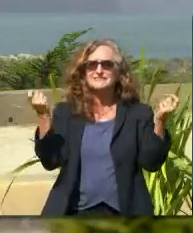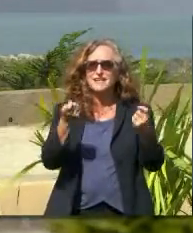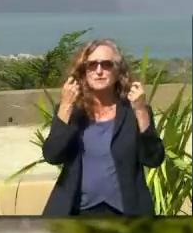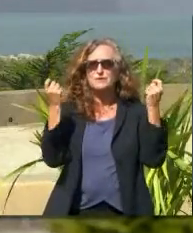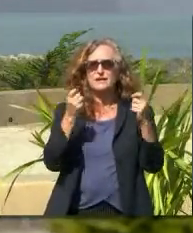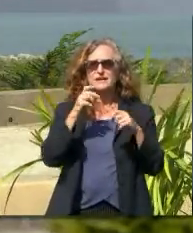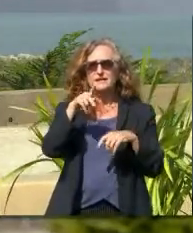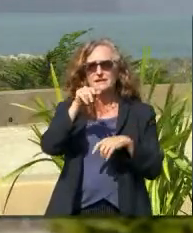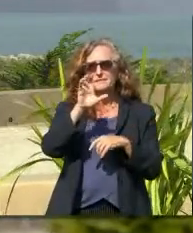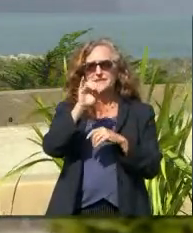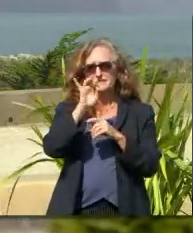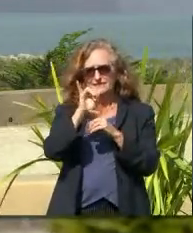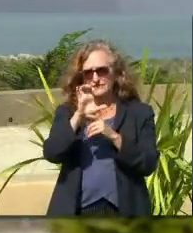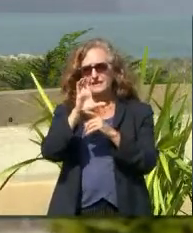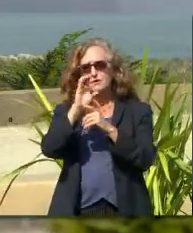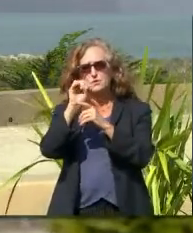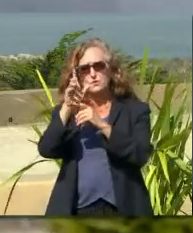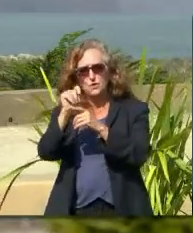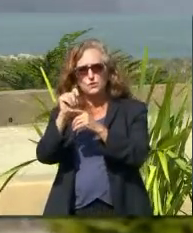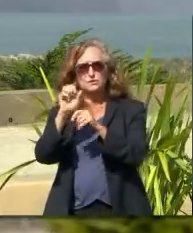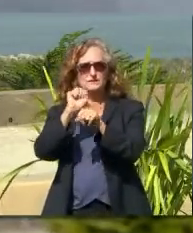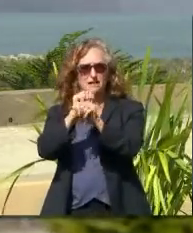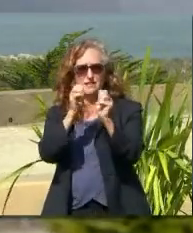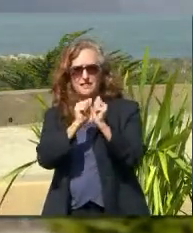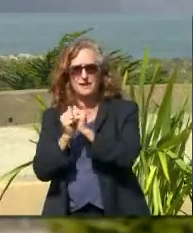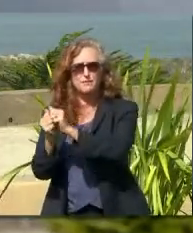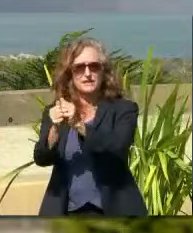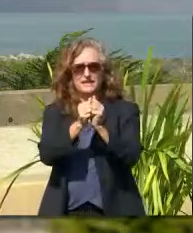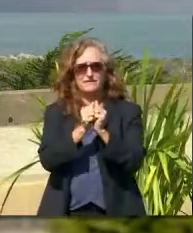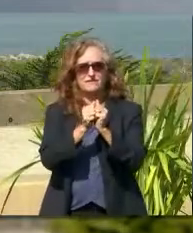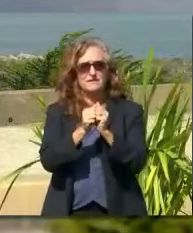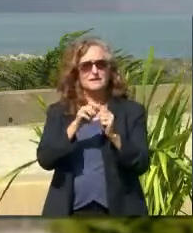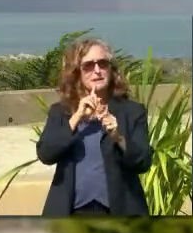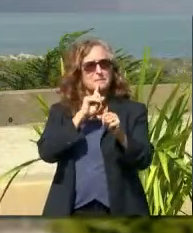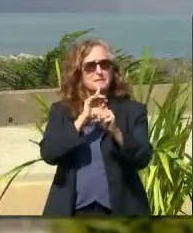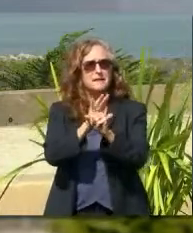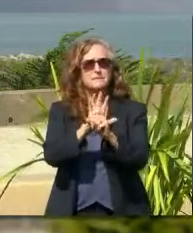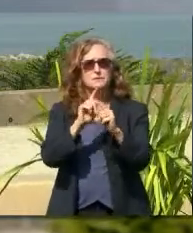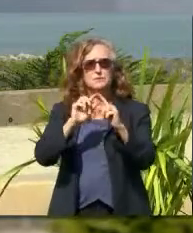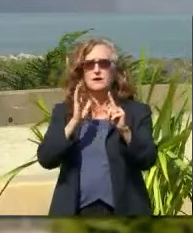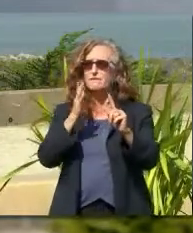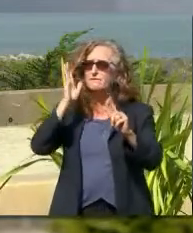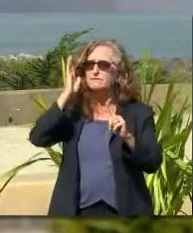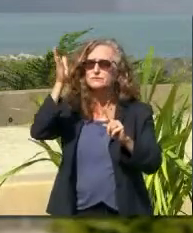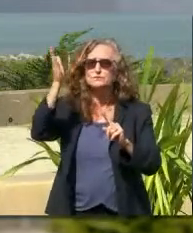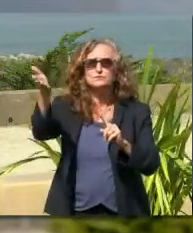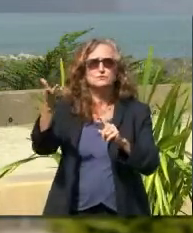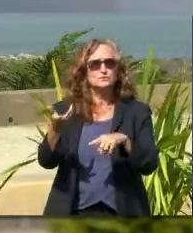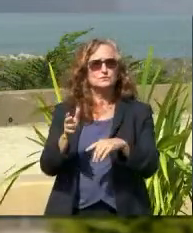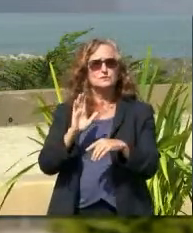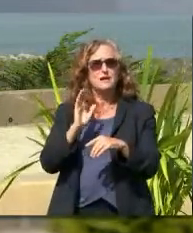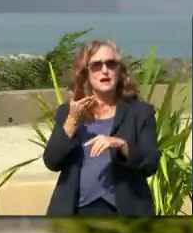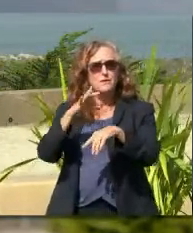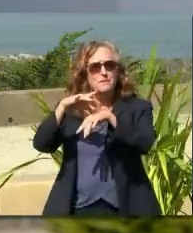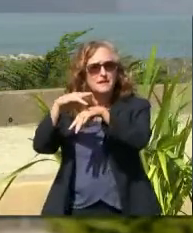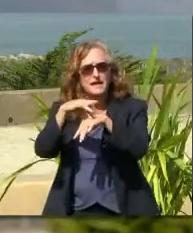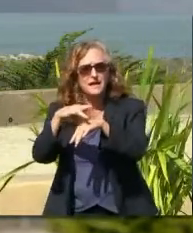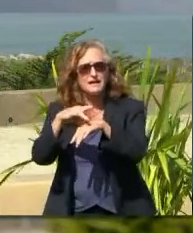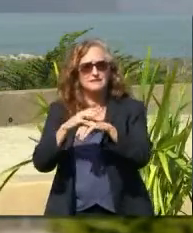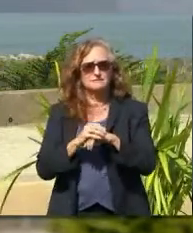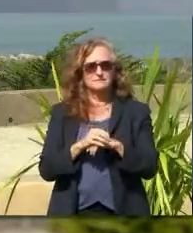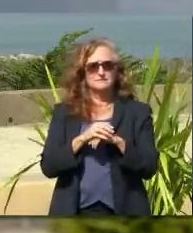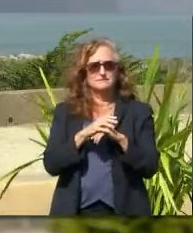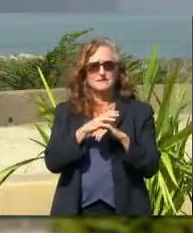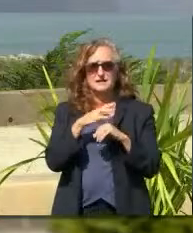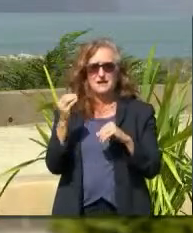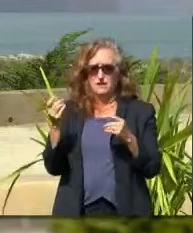Coast Collaborative, a commitment to our future, a commitment to our planet and the needs of